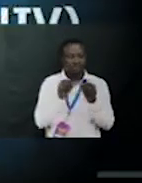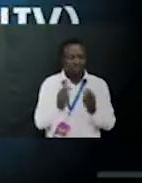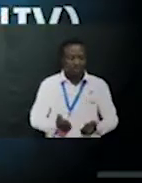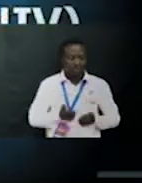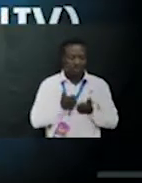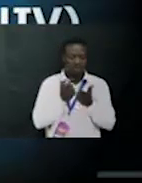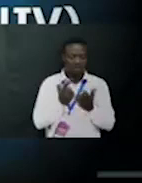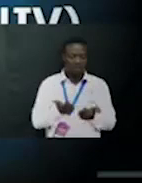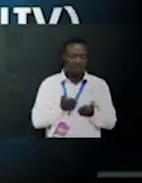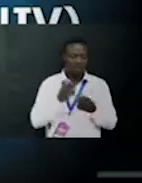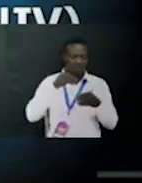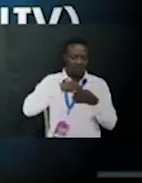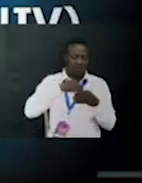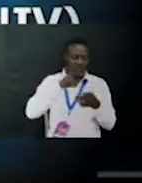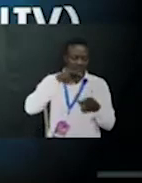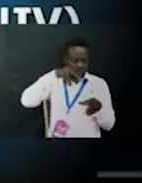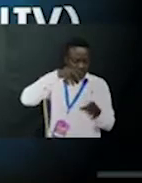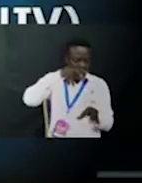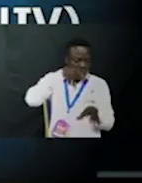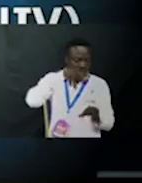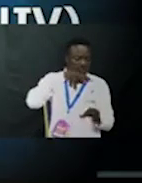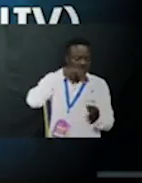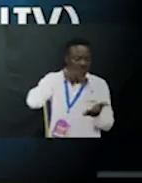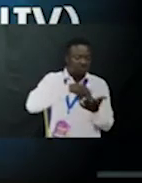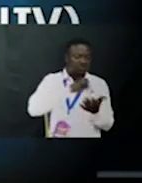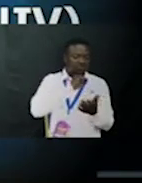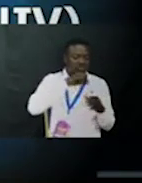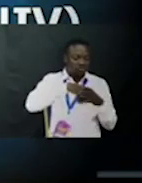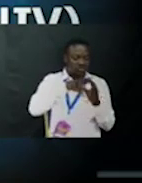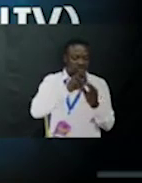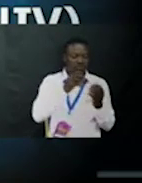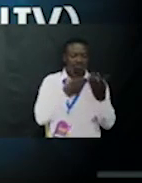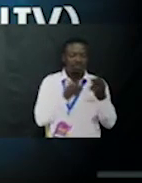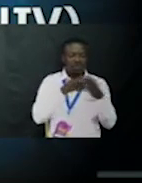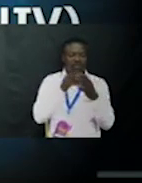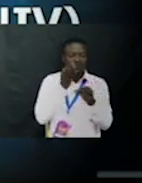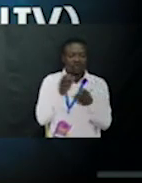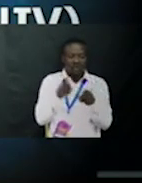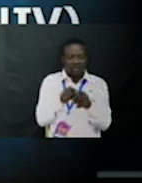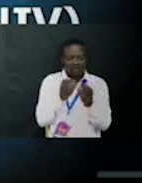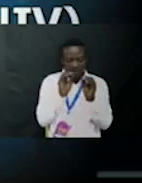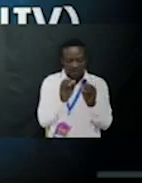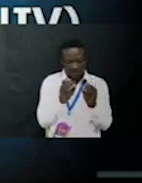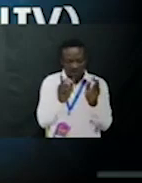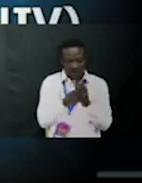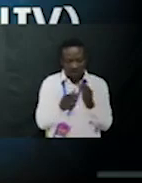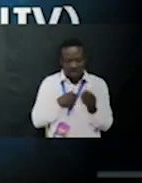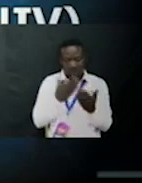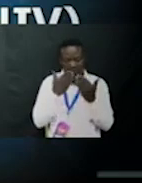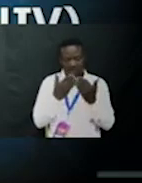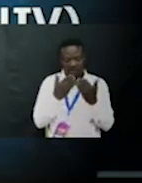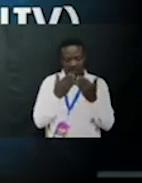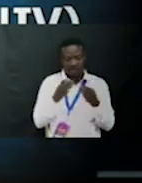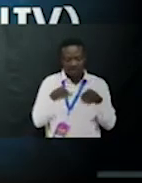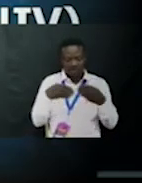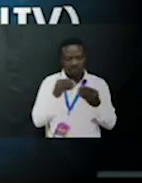and built up in him, strengthened in the faith as you were taught, and overflowing with thanksgiving.